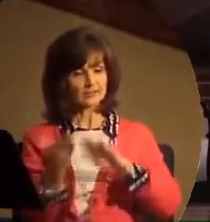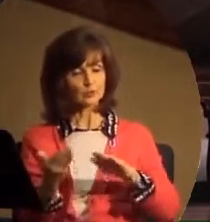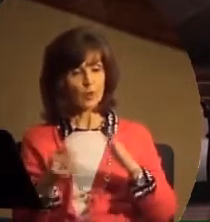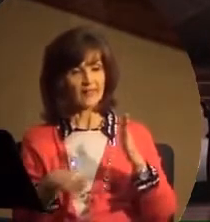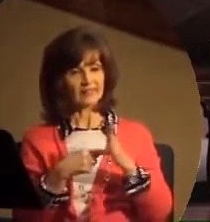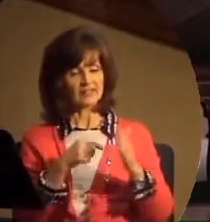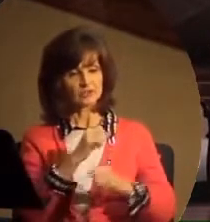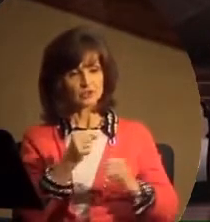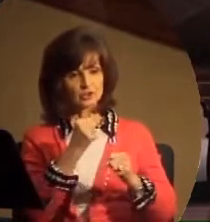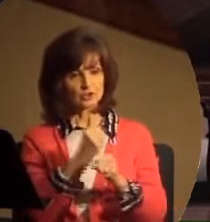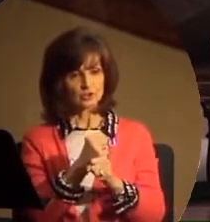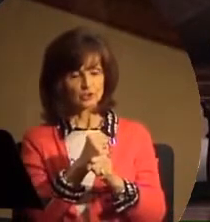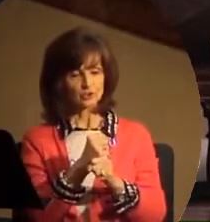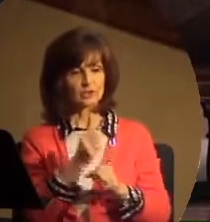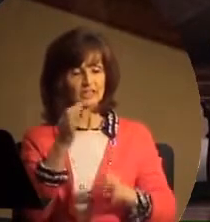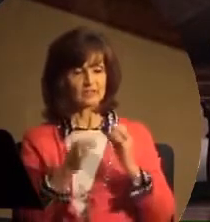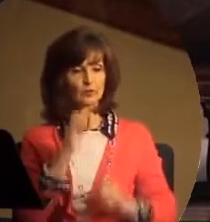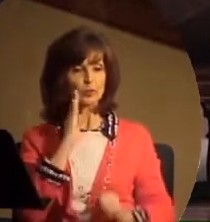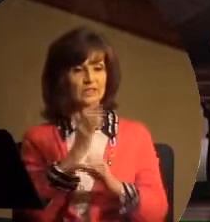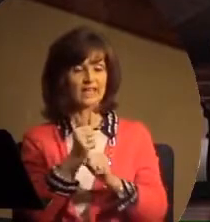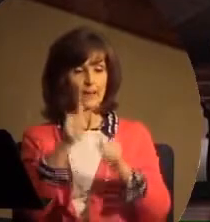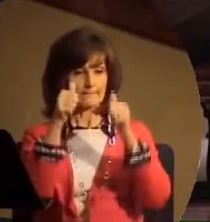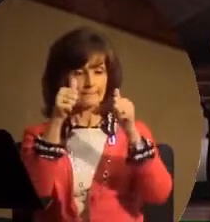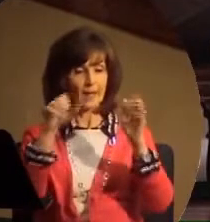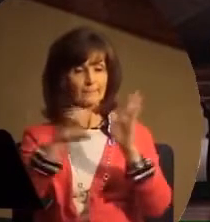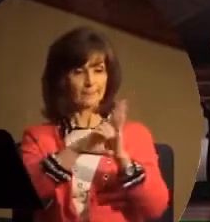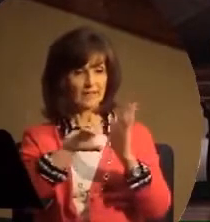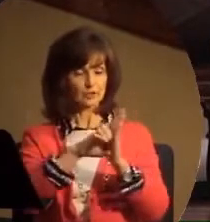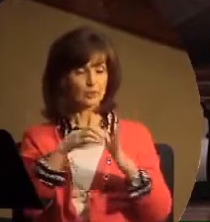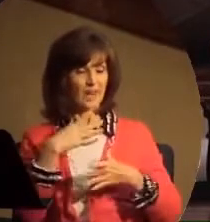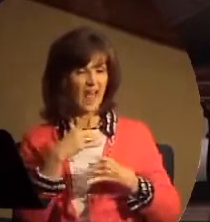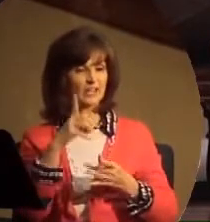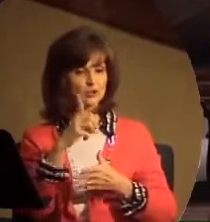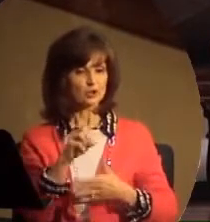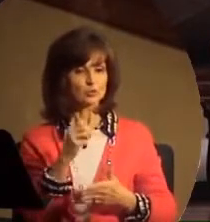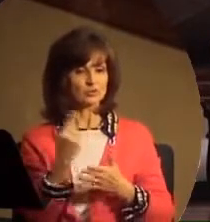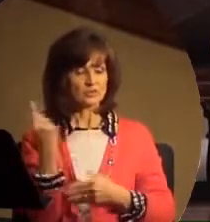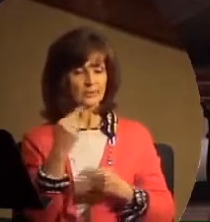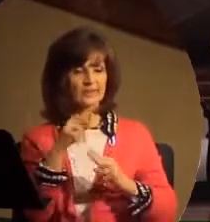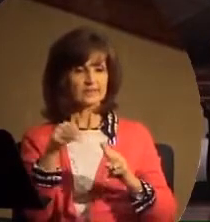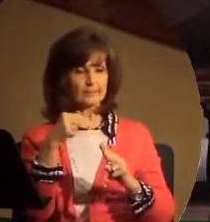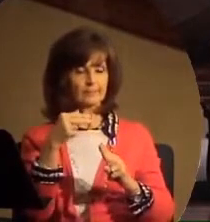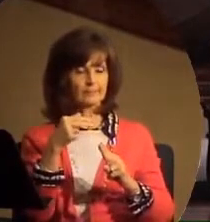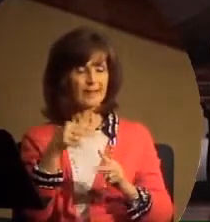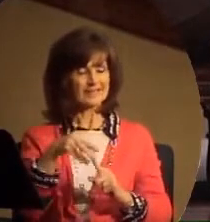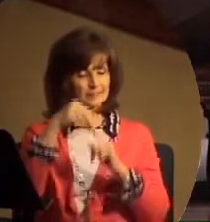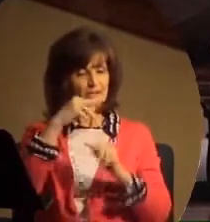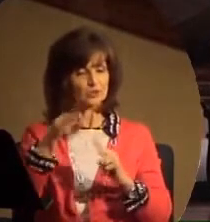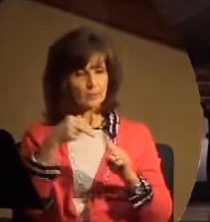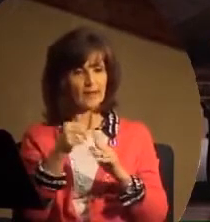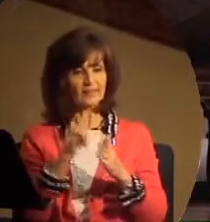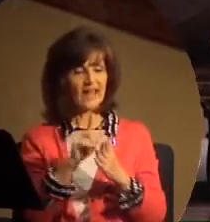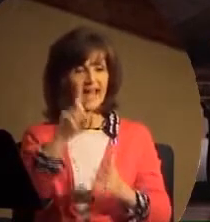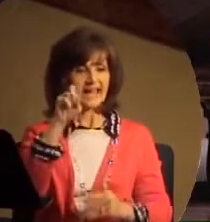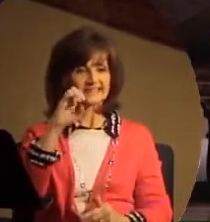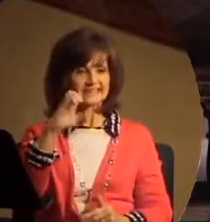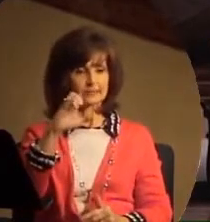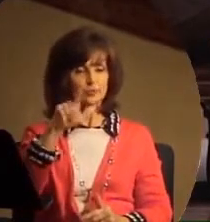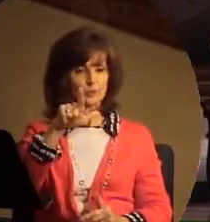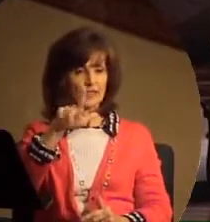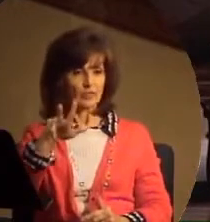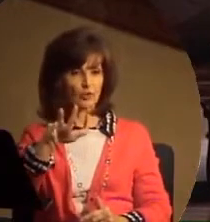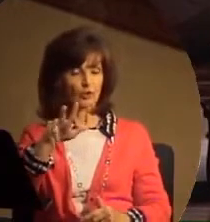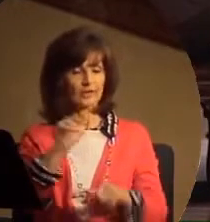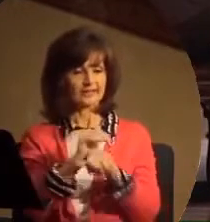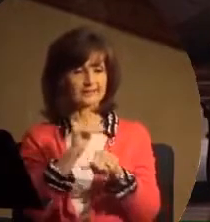year, if you would get me a picture of them, we'd like to kind of do something special about all that on that December the 23rd night